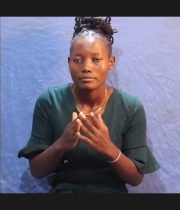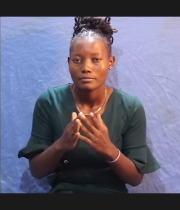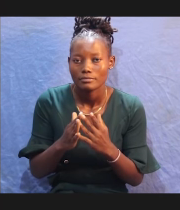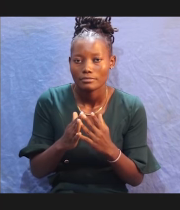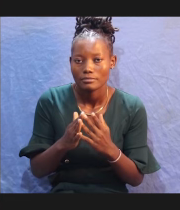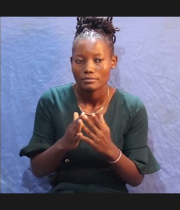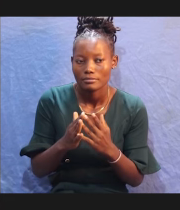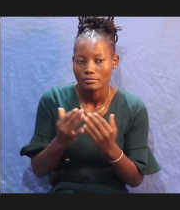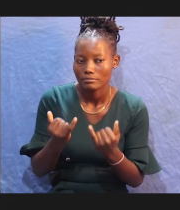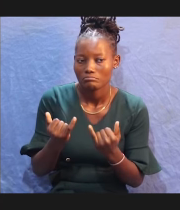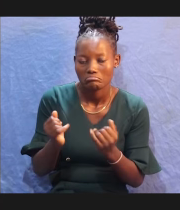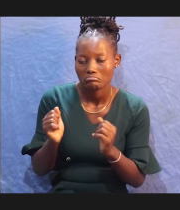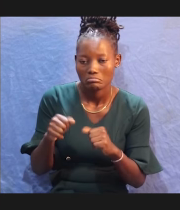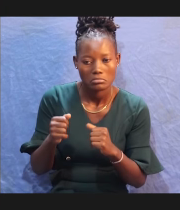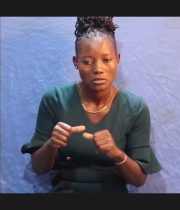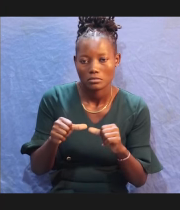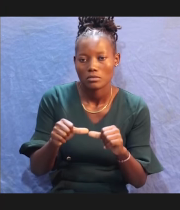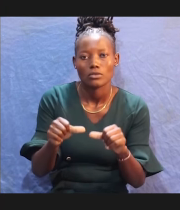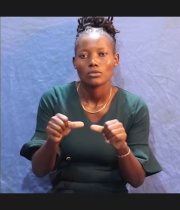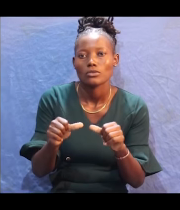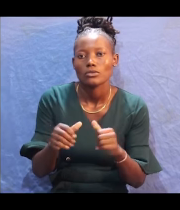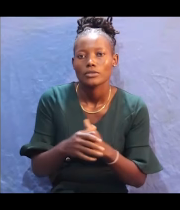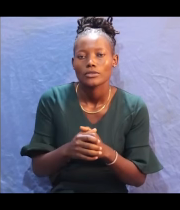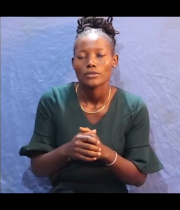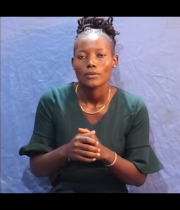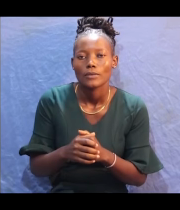go ahead and ask.